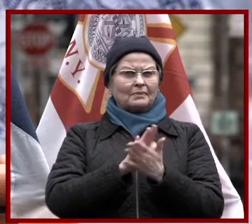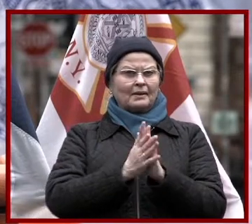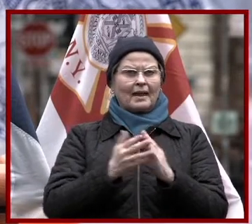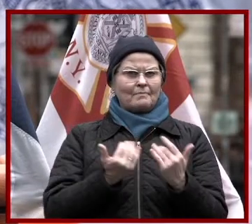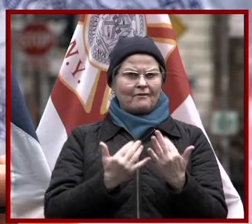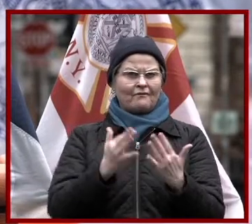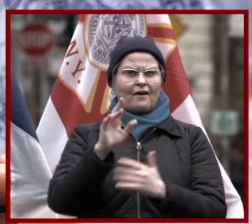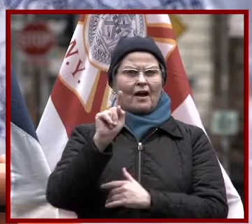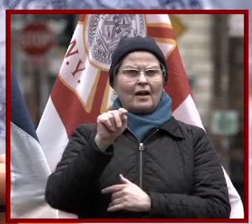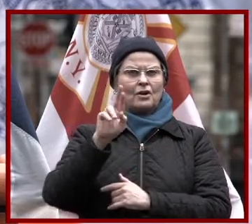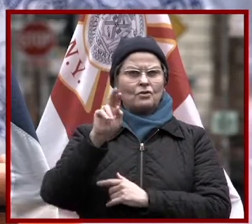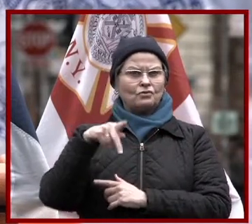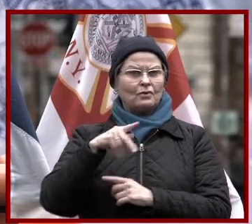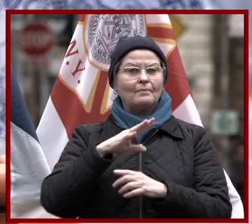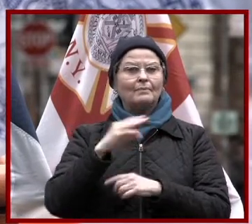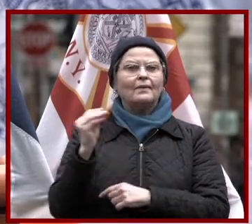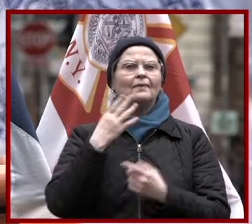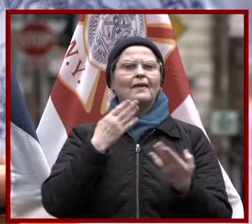and then locked the doors.